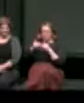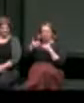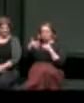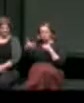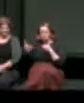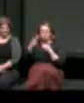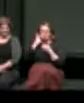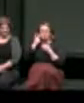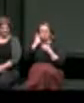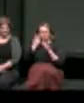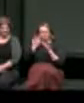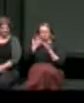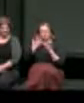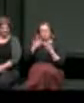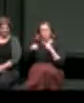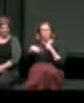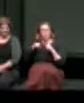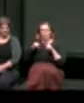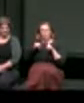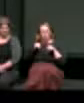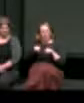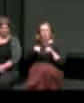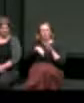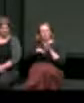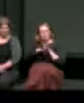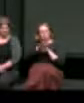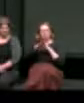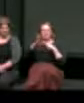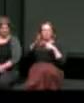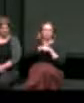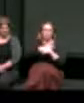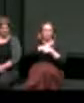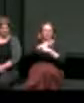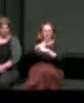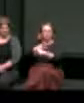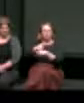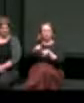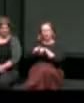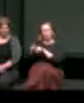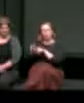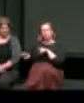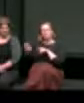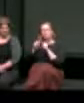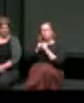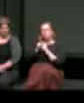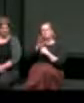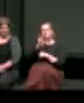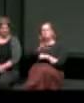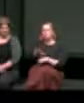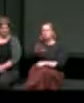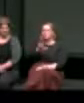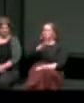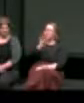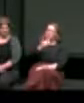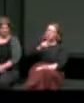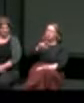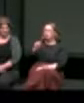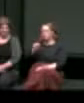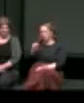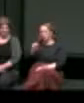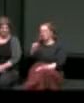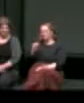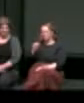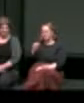to ramp up into full production. We also travel with about 15 to 20 Sevenson personnel who come